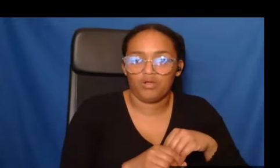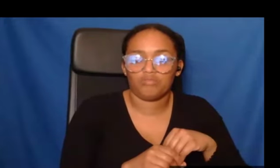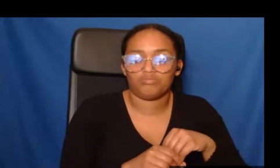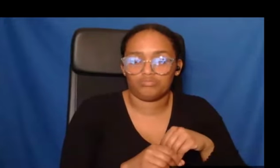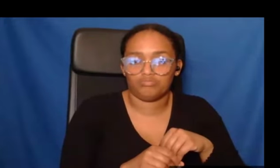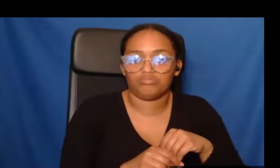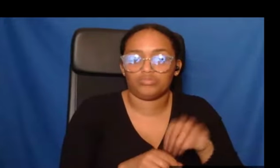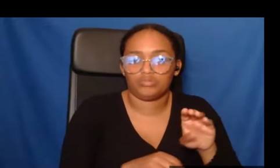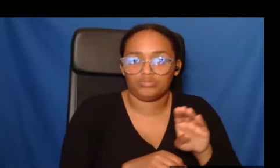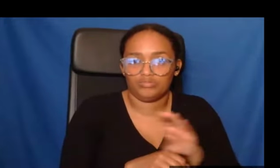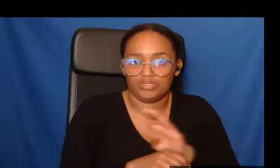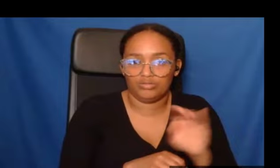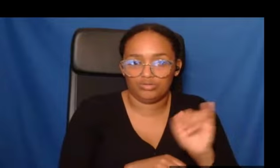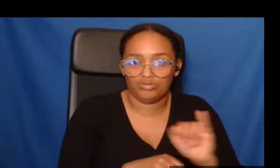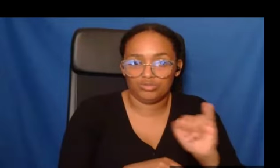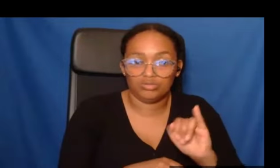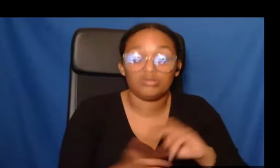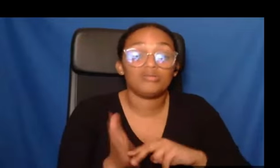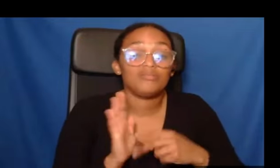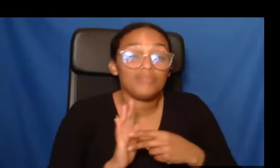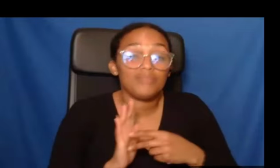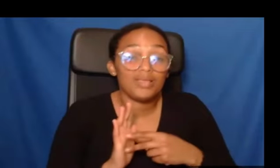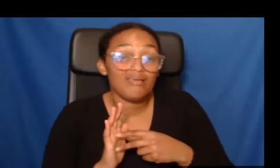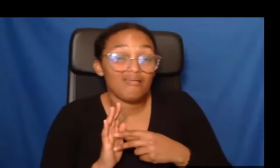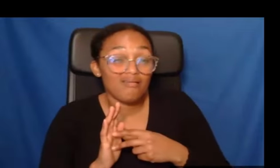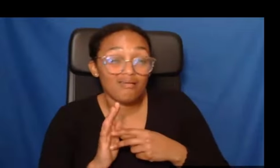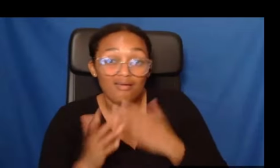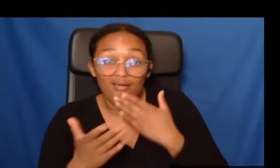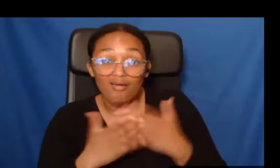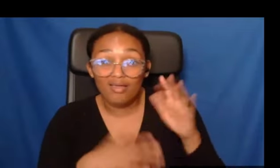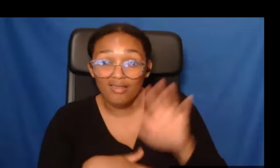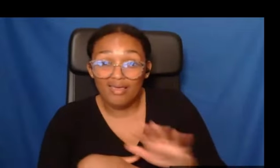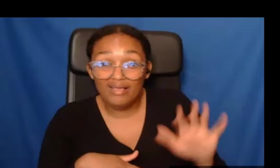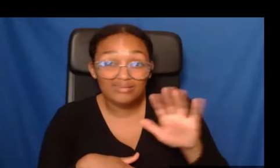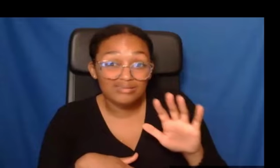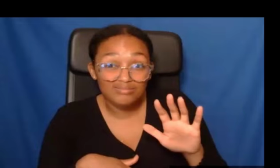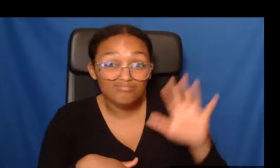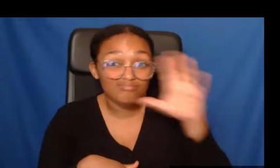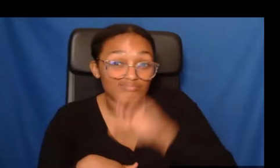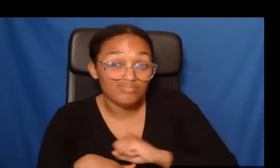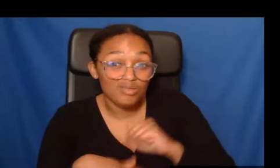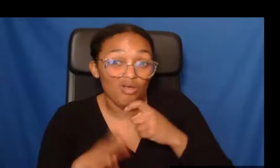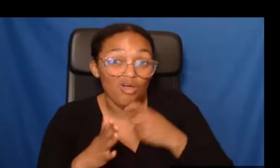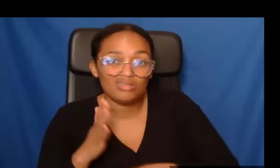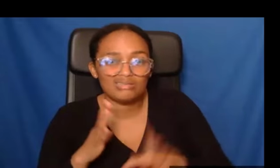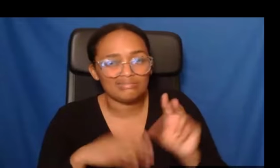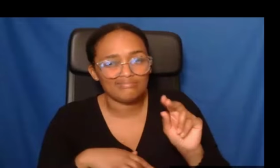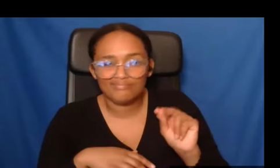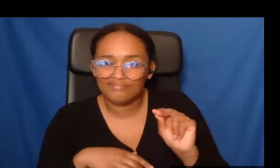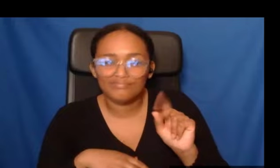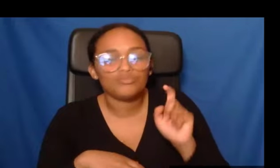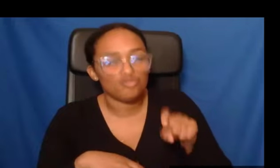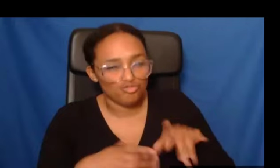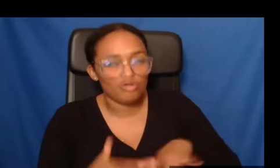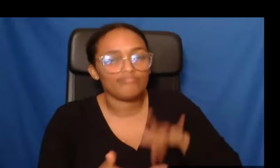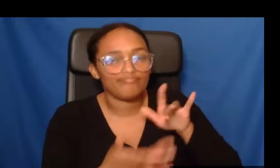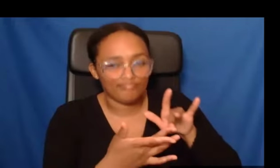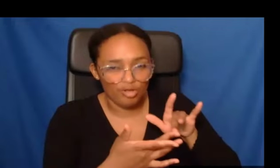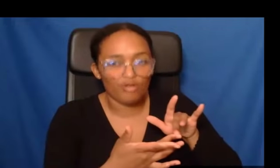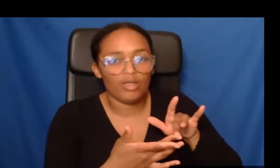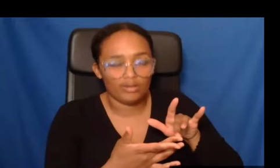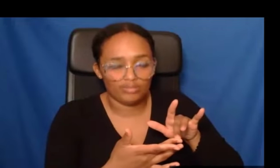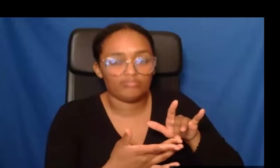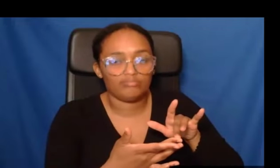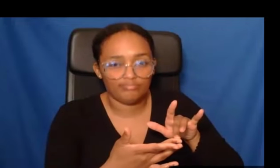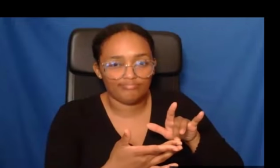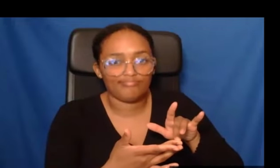I don't think anyone can give you a good estimate. You need to work with somebody. Yeah, there just And needs to here's be a lot. something, Patty, they need to consider.